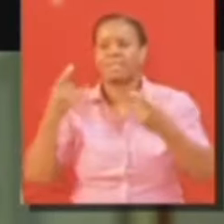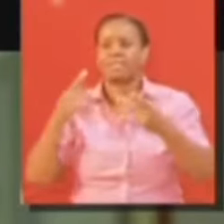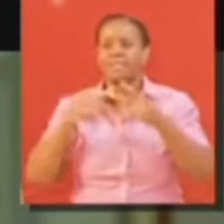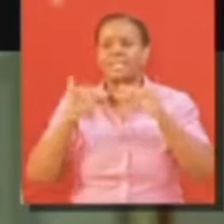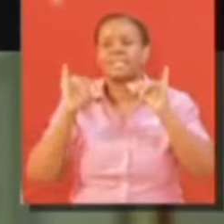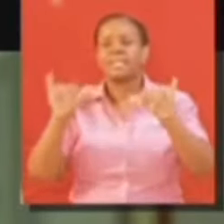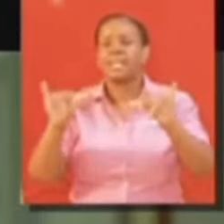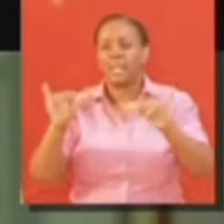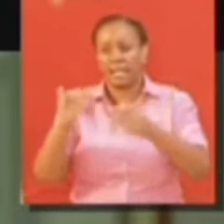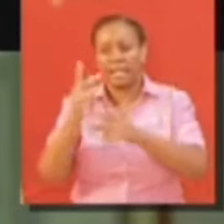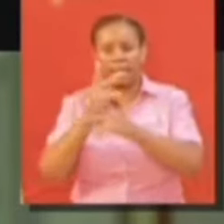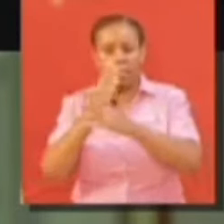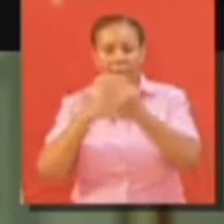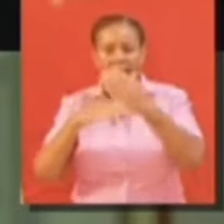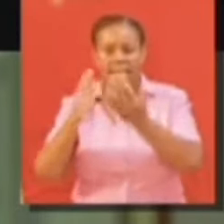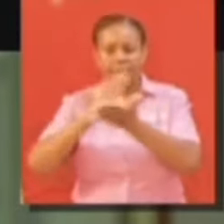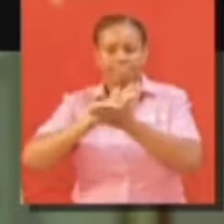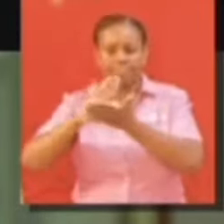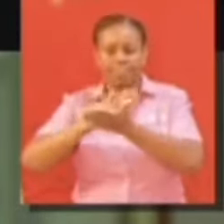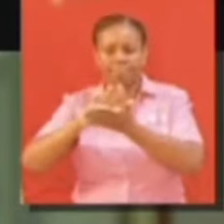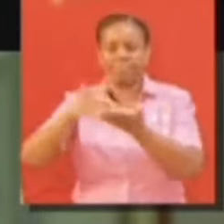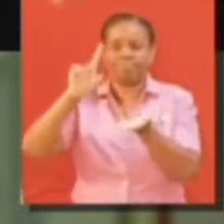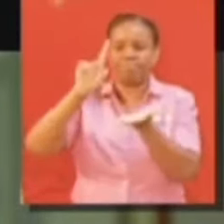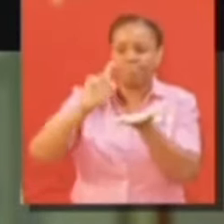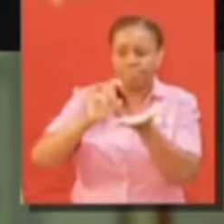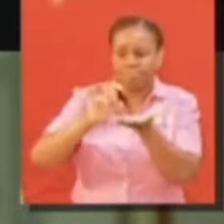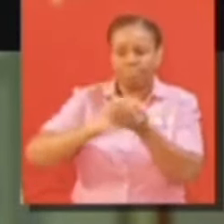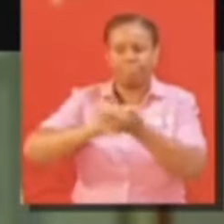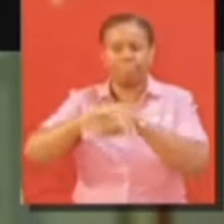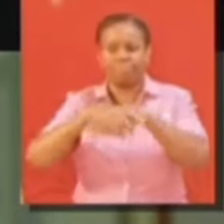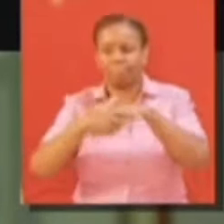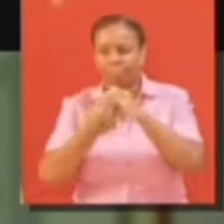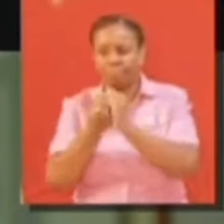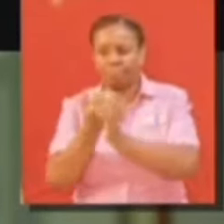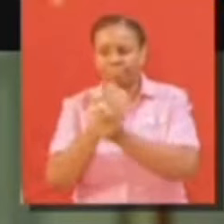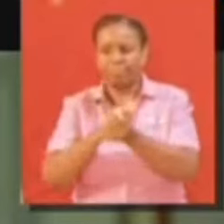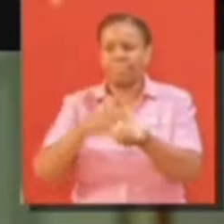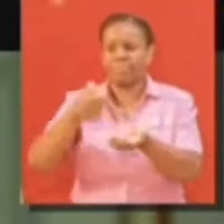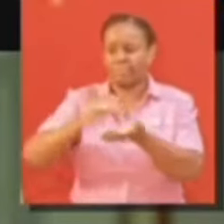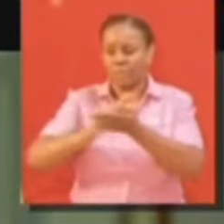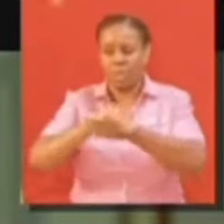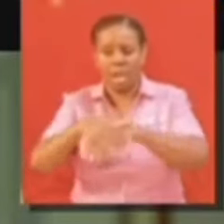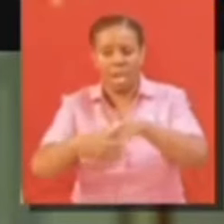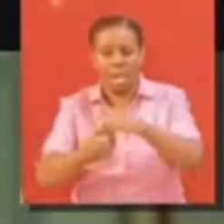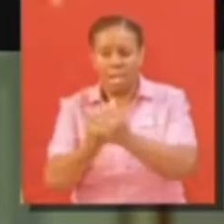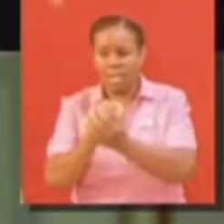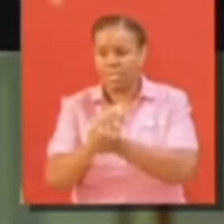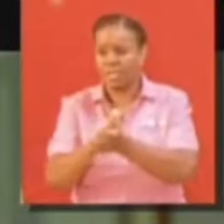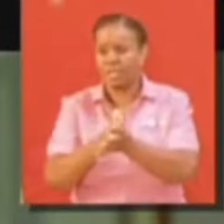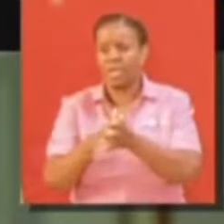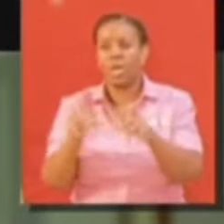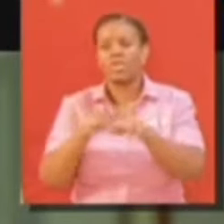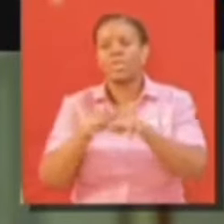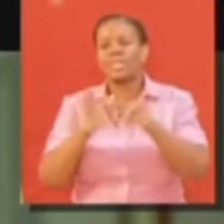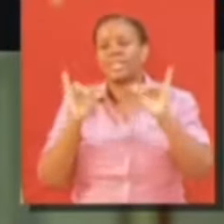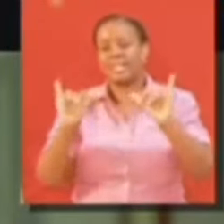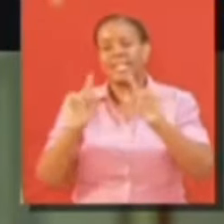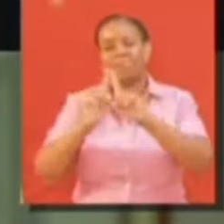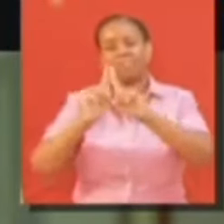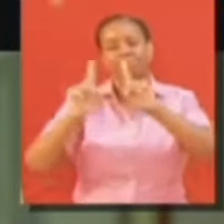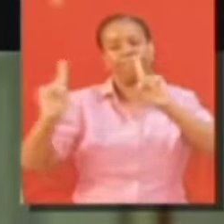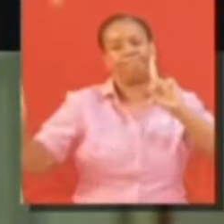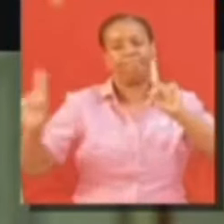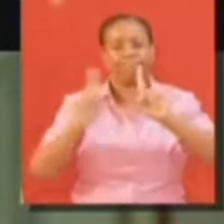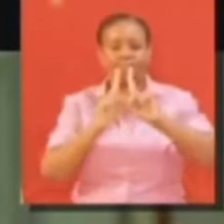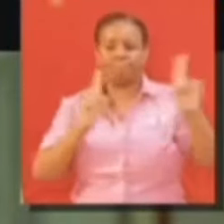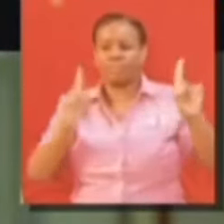is washing your hands and hand sanitizing, as well as maintaining the social distancing at least 6 feet apart. Added to